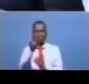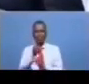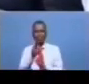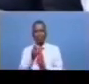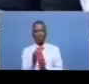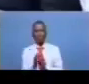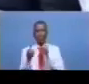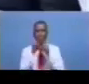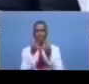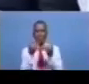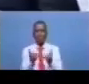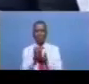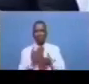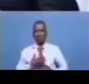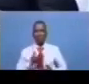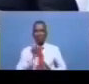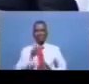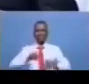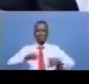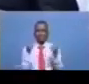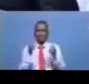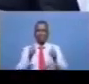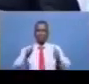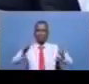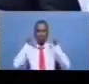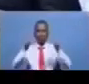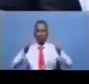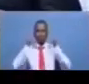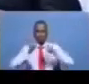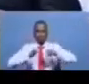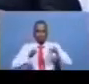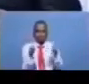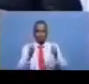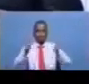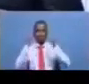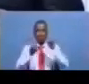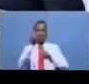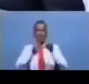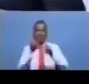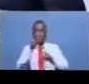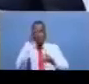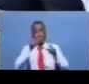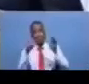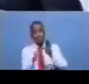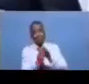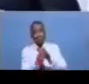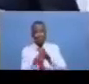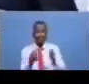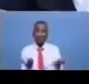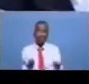yo ena obi se onko se mami nim se oni bibia de sia ade nti no so onko